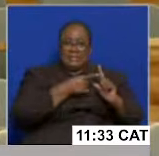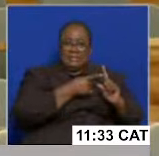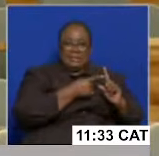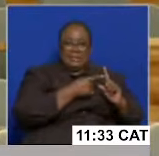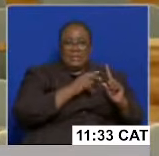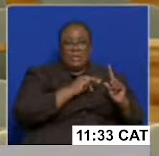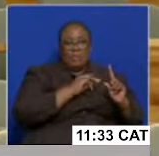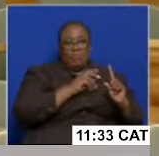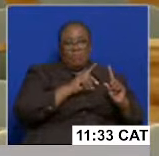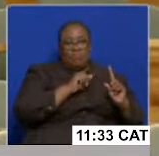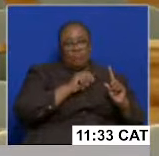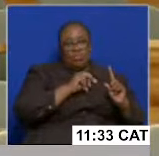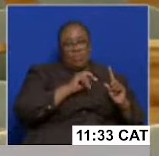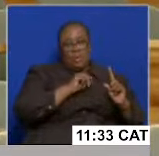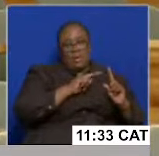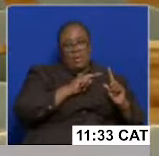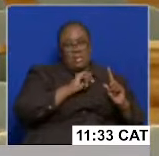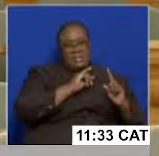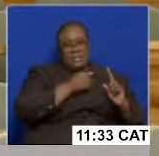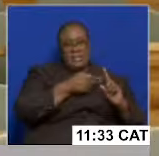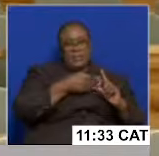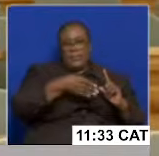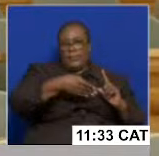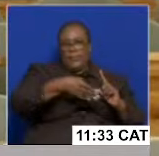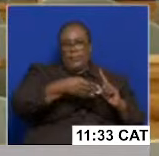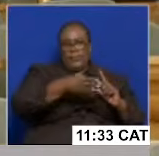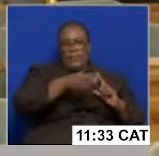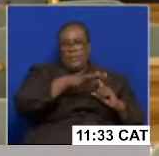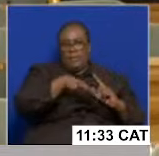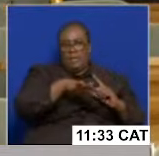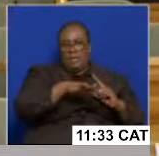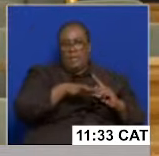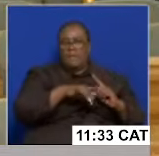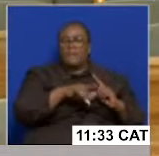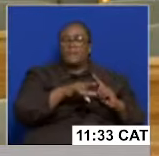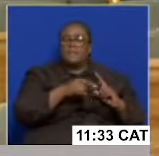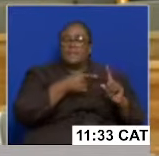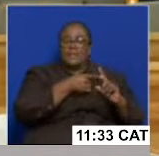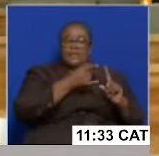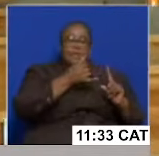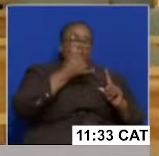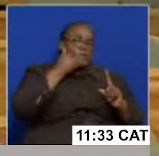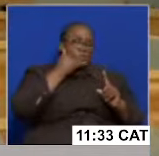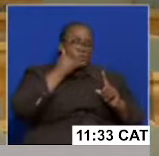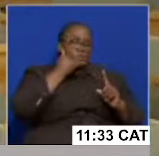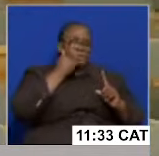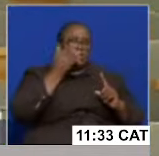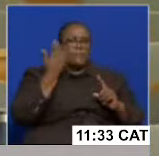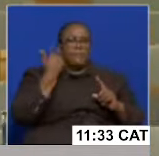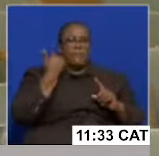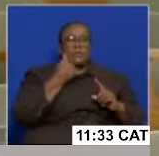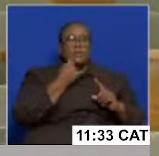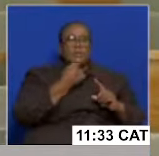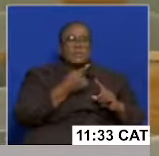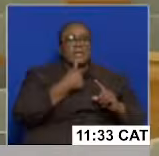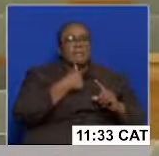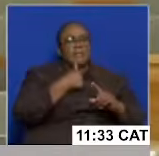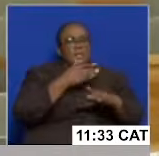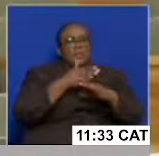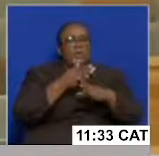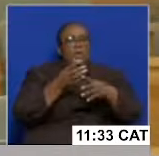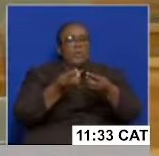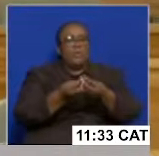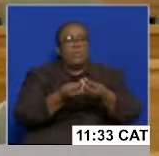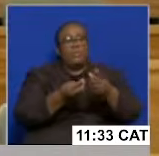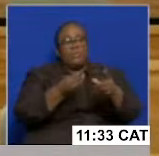Mr. Simon. He had called me earlier that day to say that I should work with Officer Stolz directly